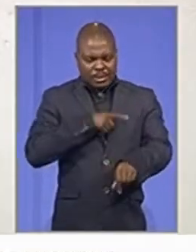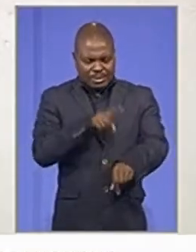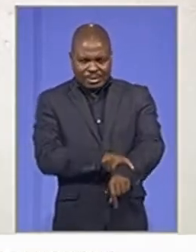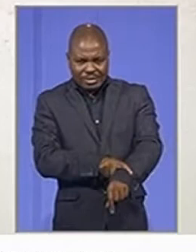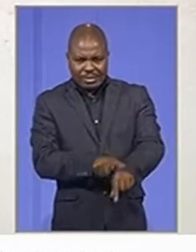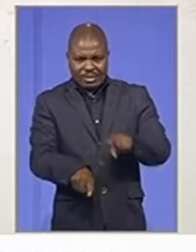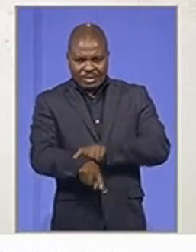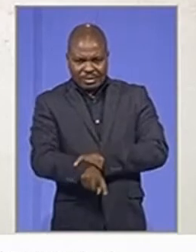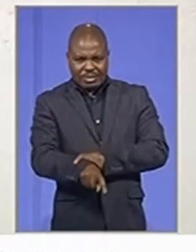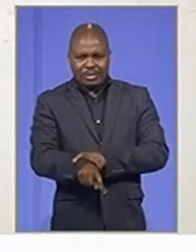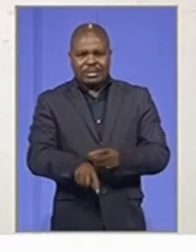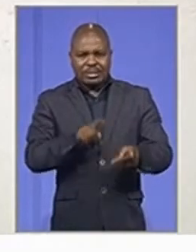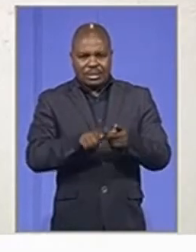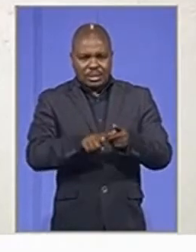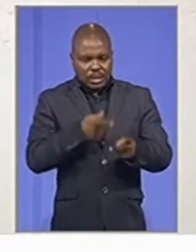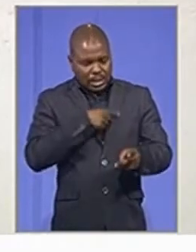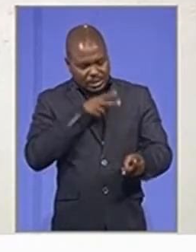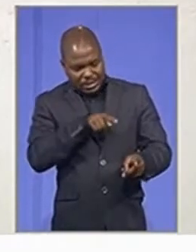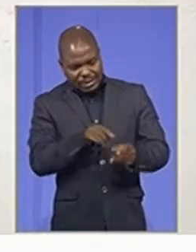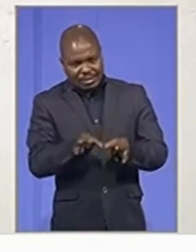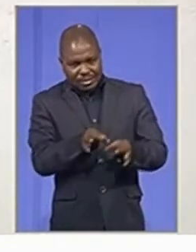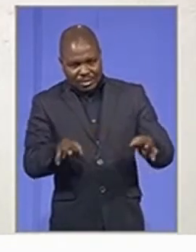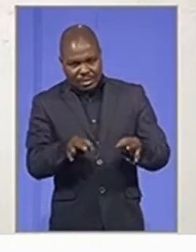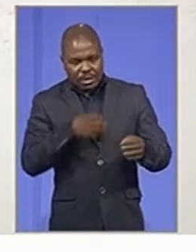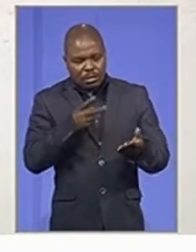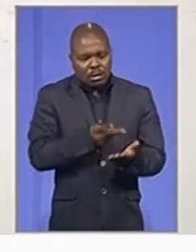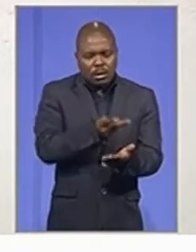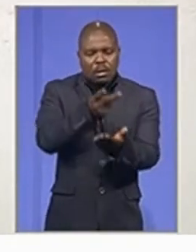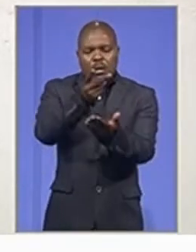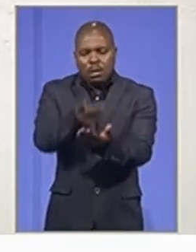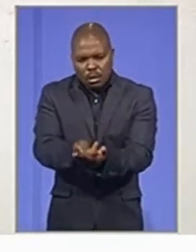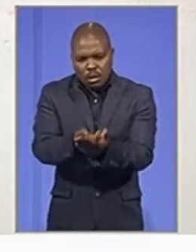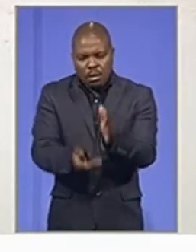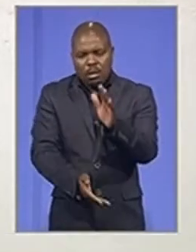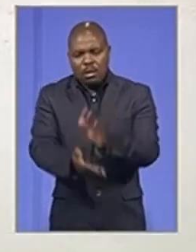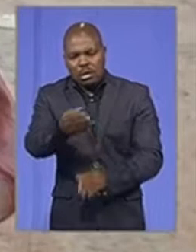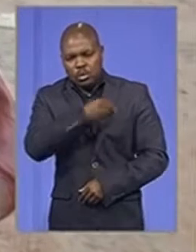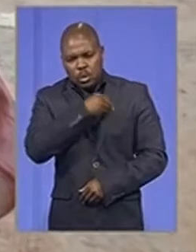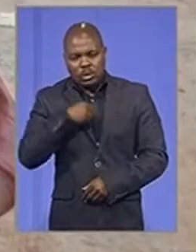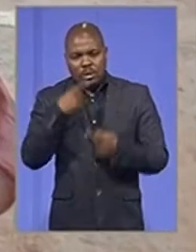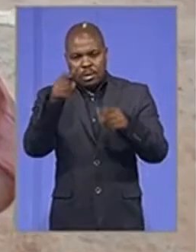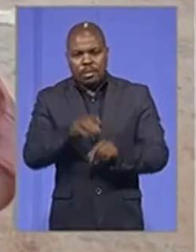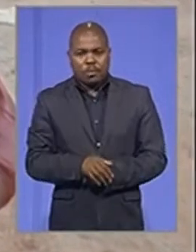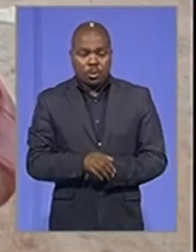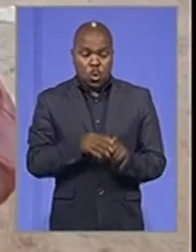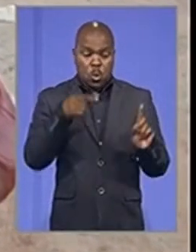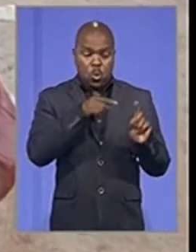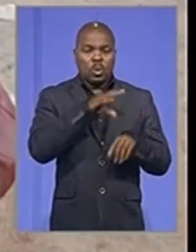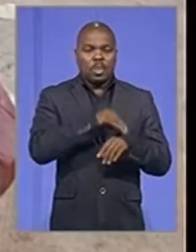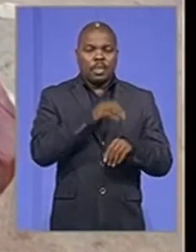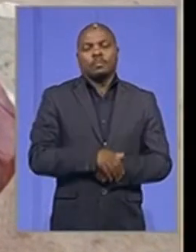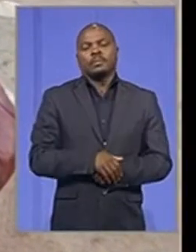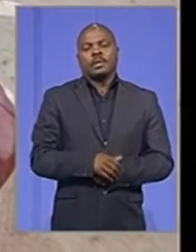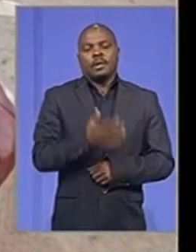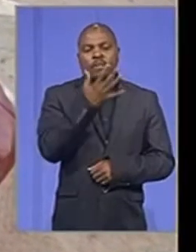where she was tied. We had to unlock her and then we put her on the stretcher and then she went and see the doctors. Sangweni wa mengwaga e 59